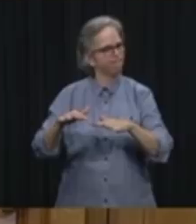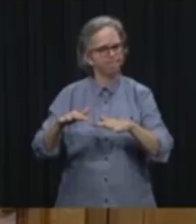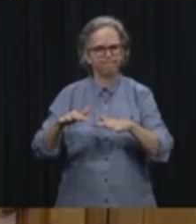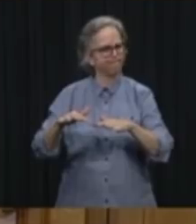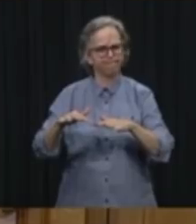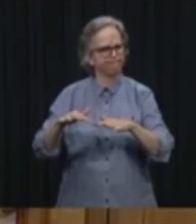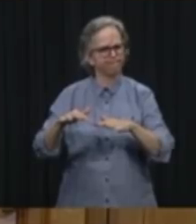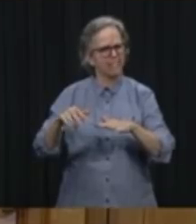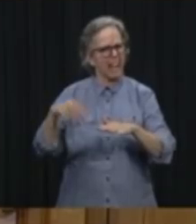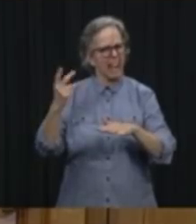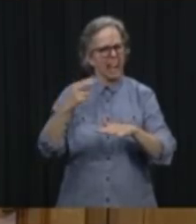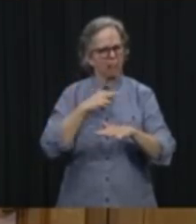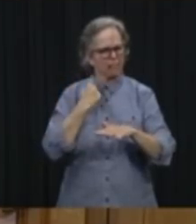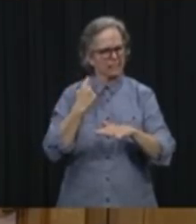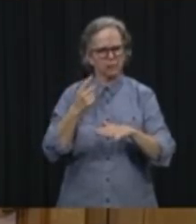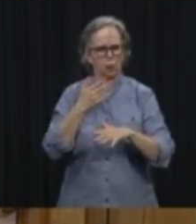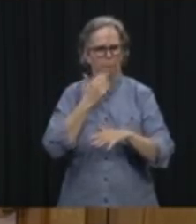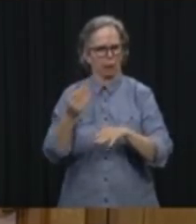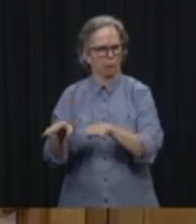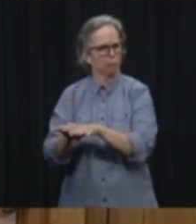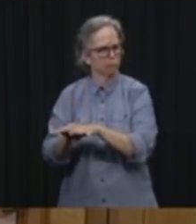are closed.